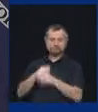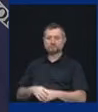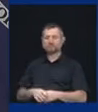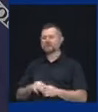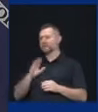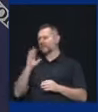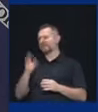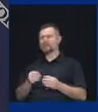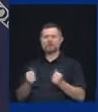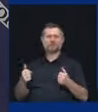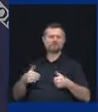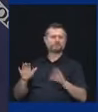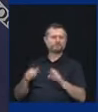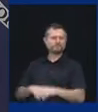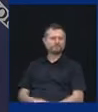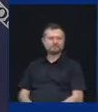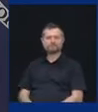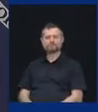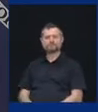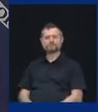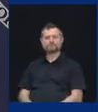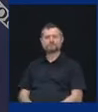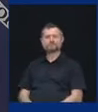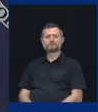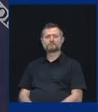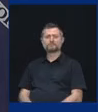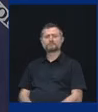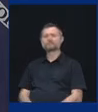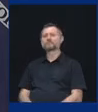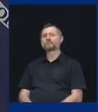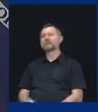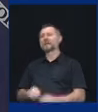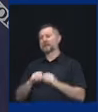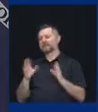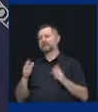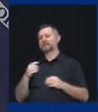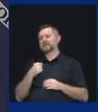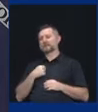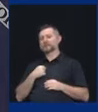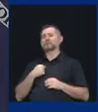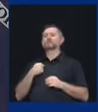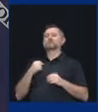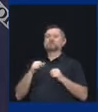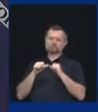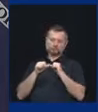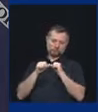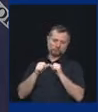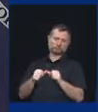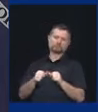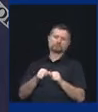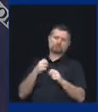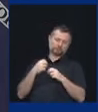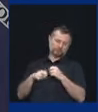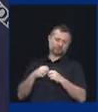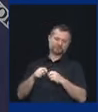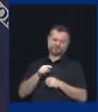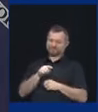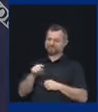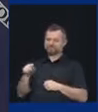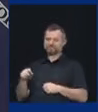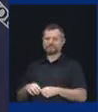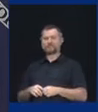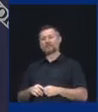There is no doubt but that we have a chronic problem with the relationship between the